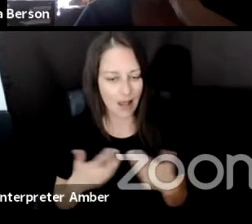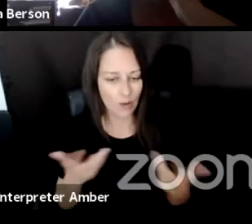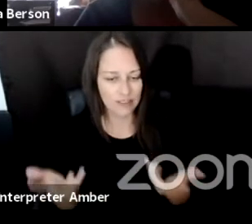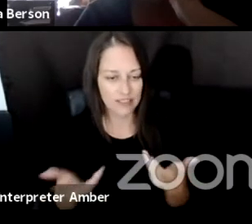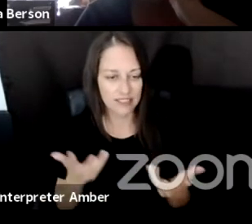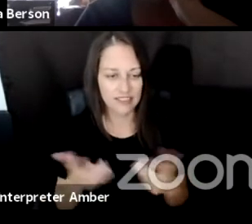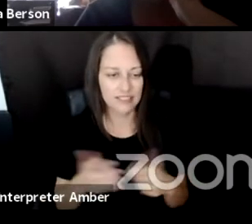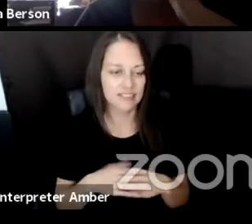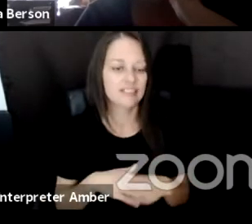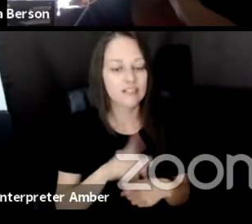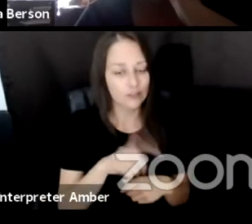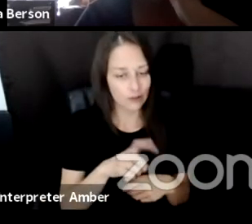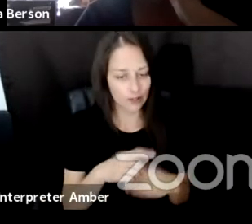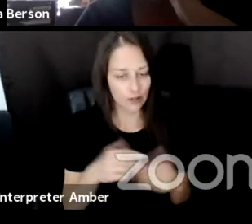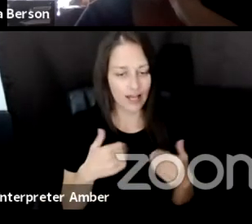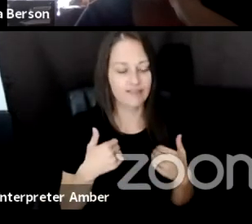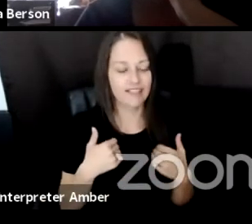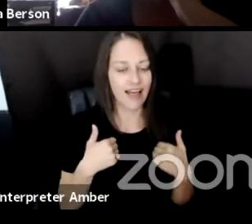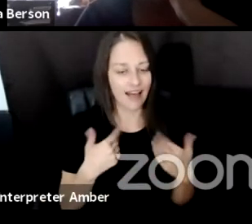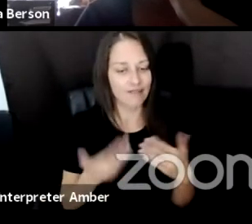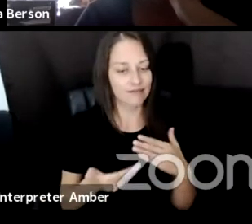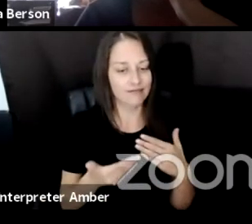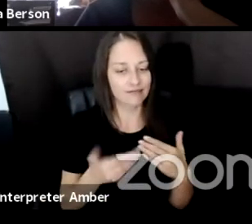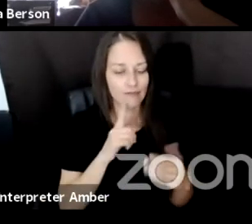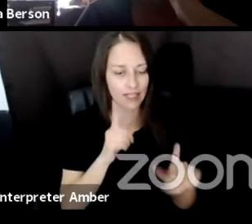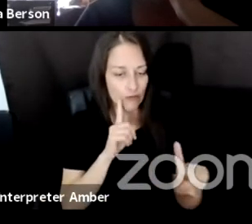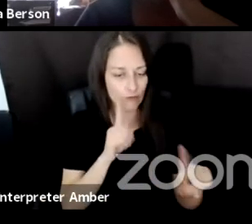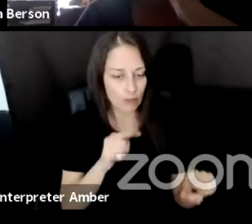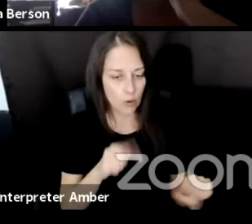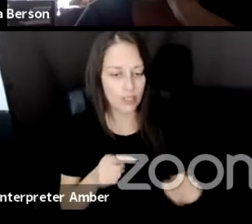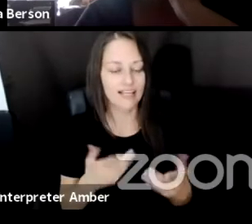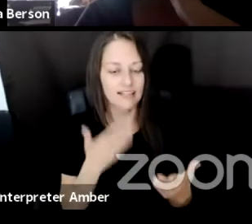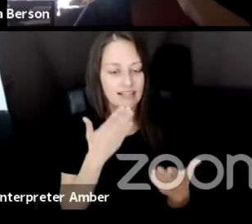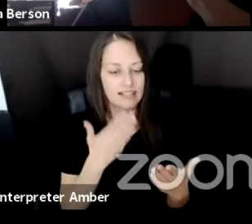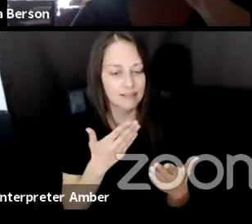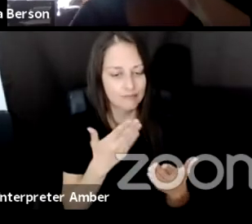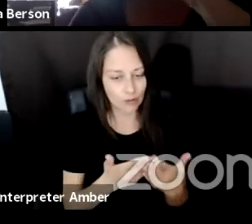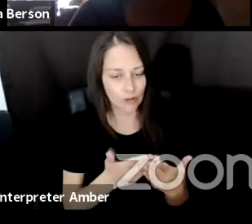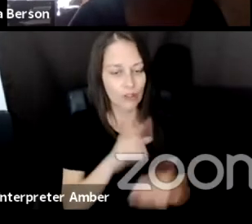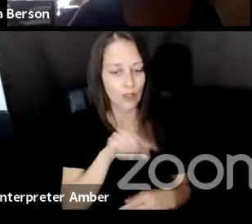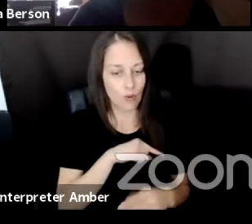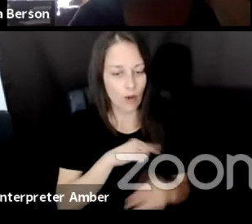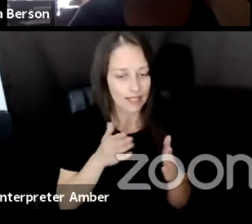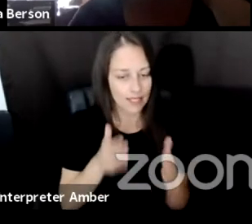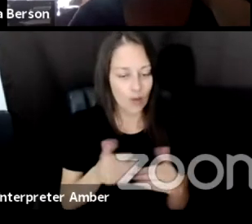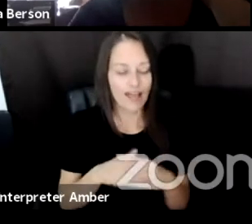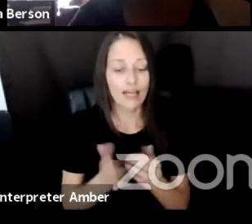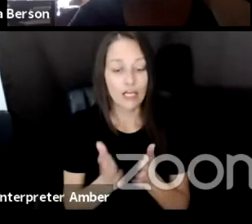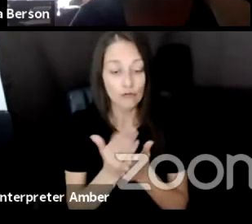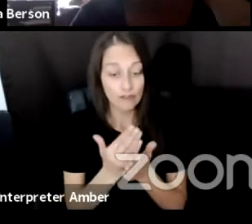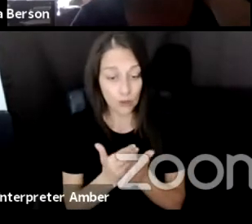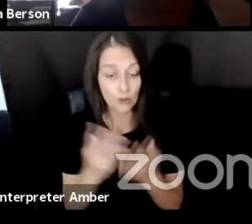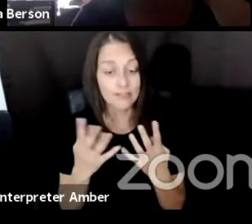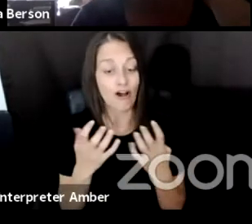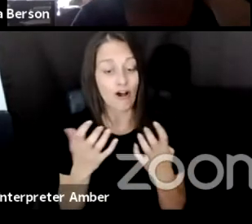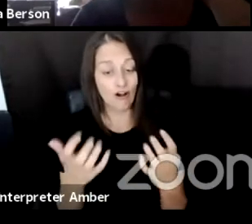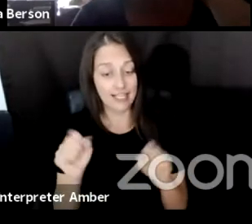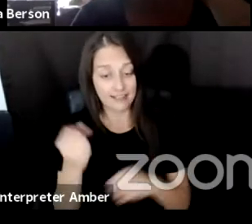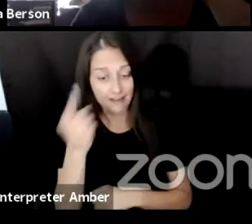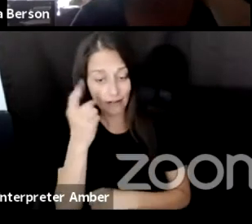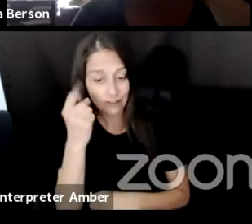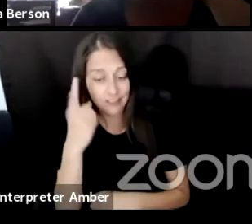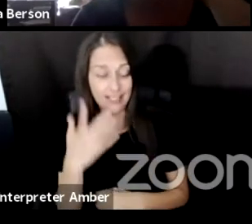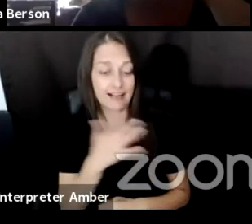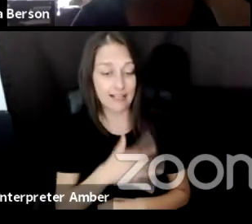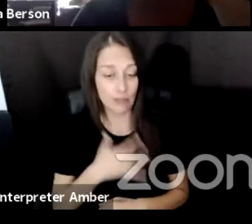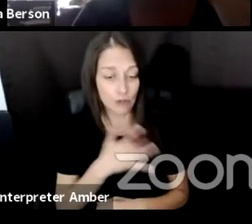in a thorough and credible way to the thing is reviewed in a way that the audience can appreciate, that is accessible and knowledgeable, and